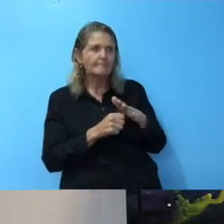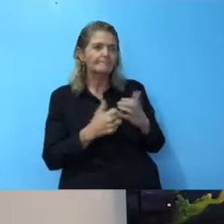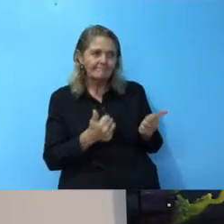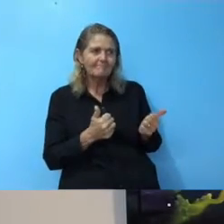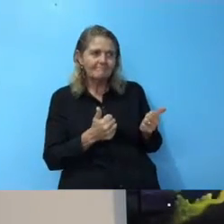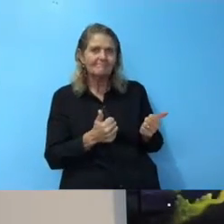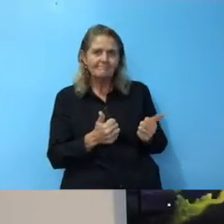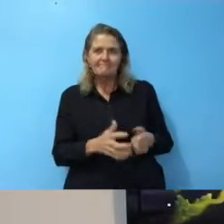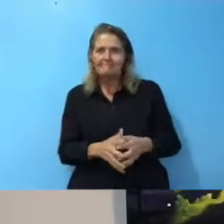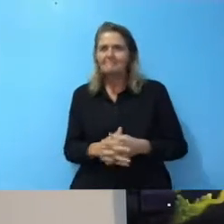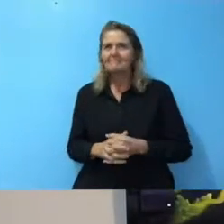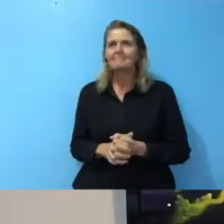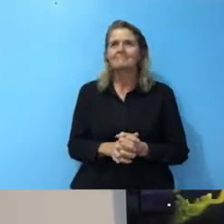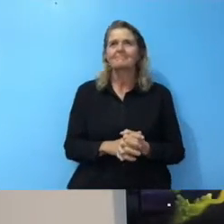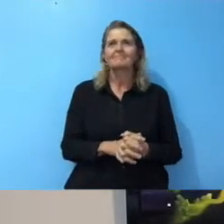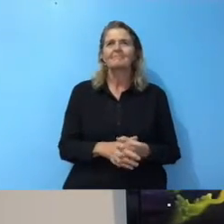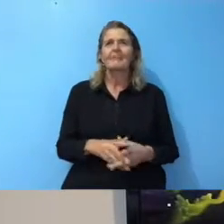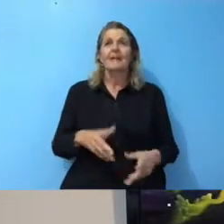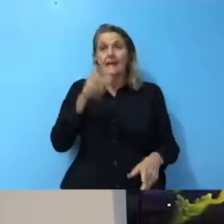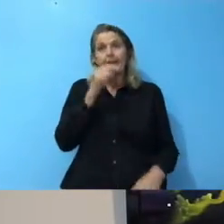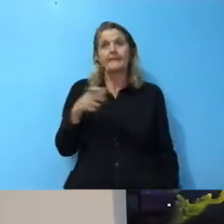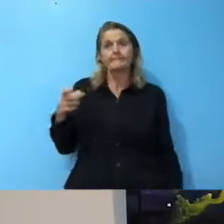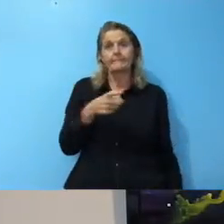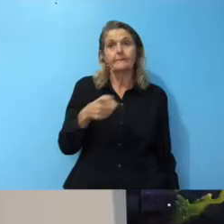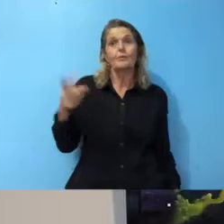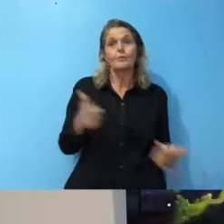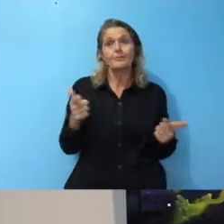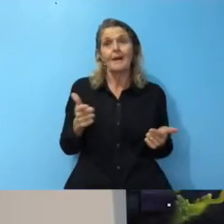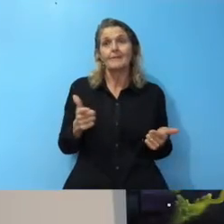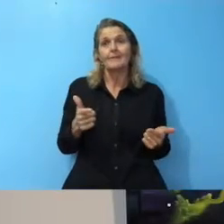you can go overboard with this thing. It's also good to know when to stop.